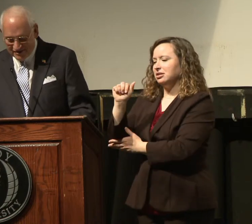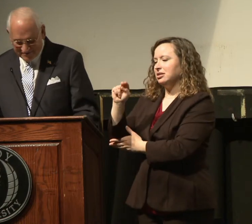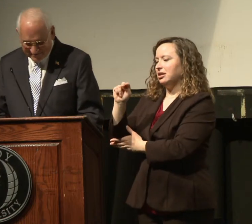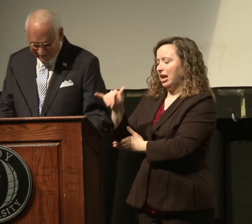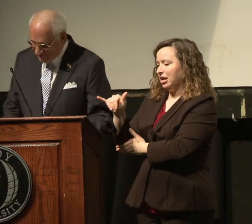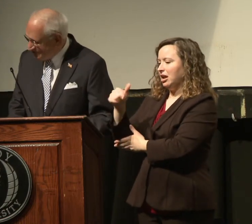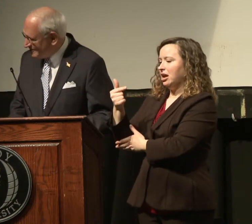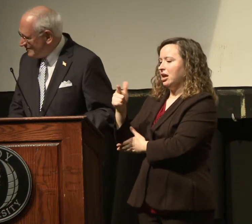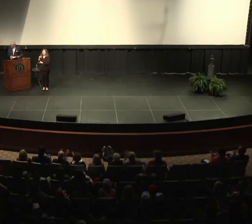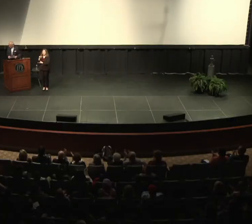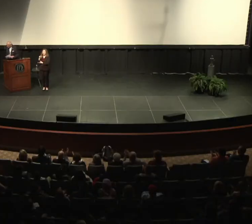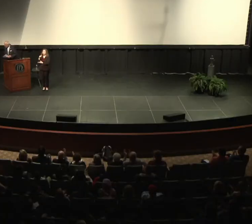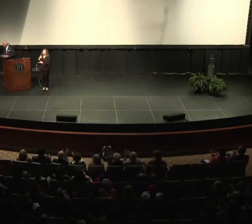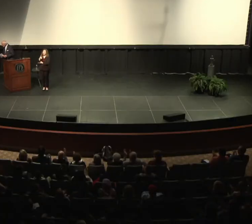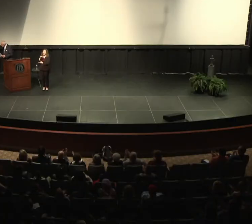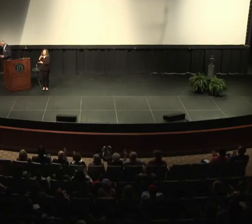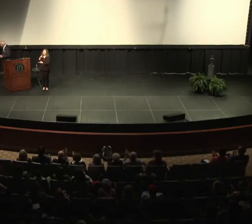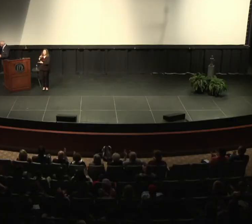Gilroy.